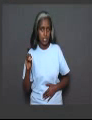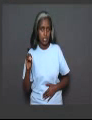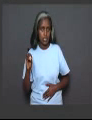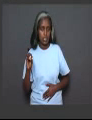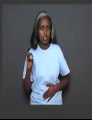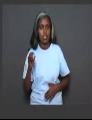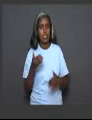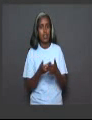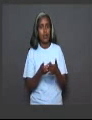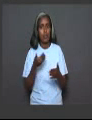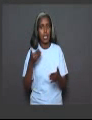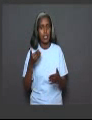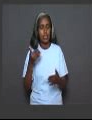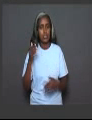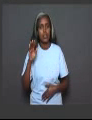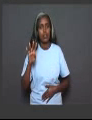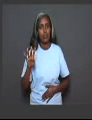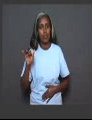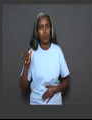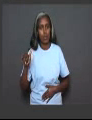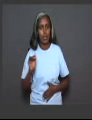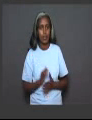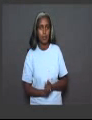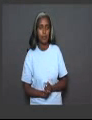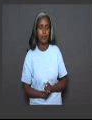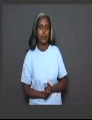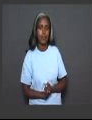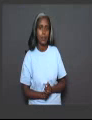360 minus 4y.